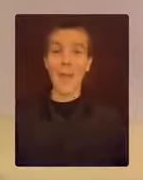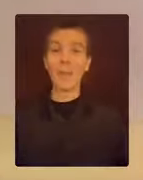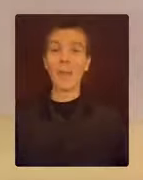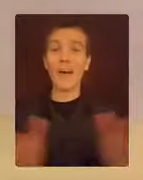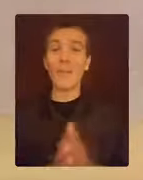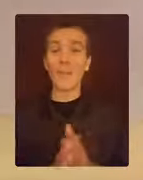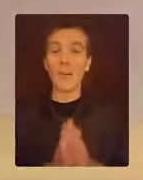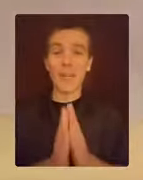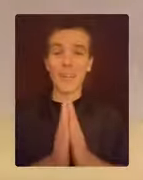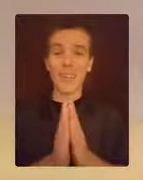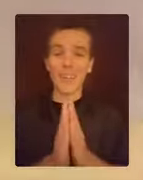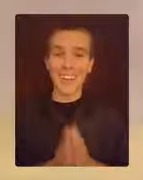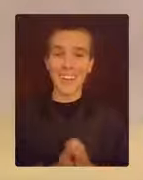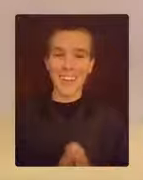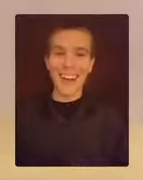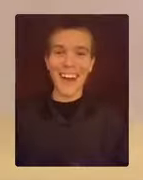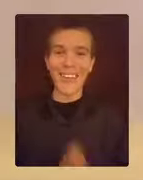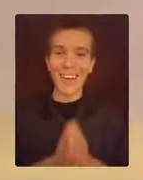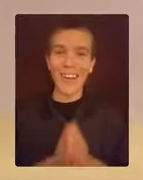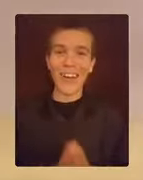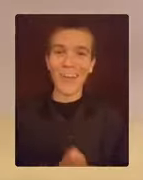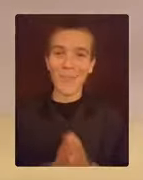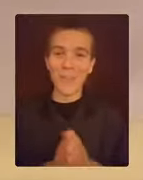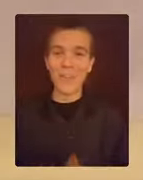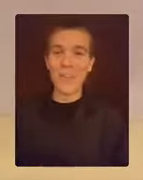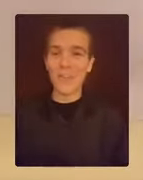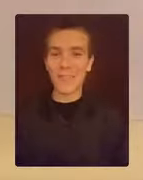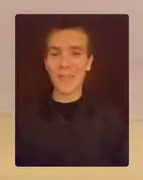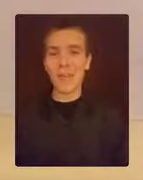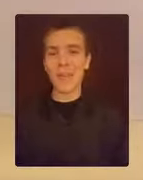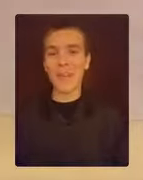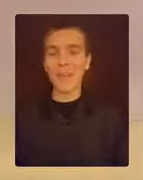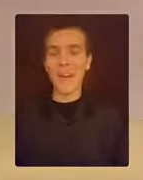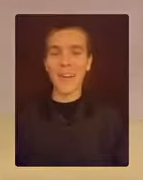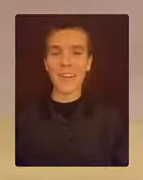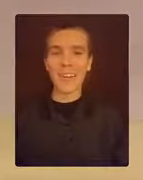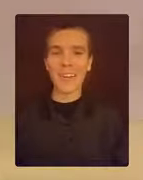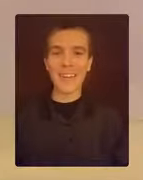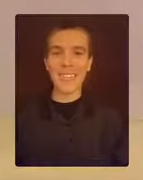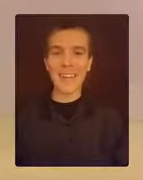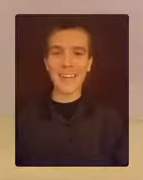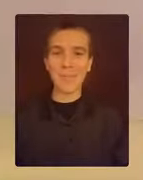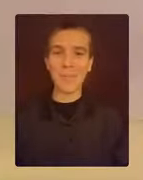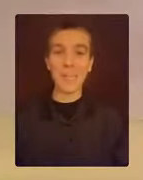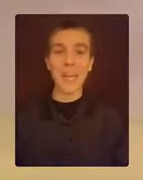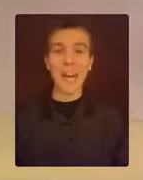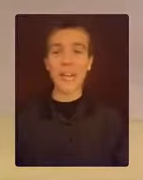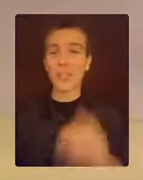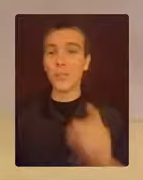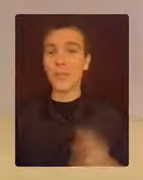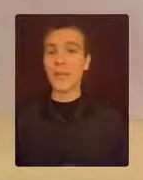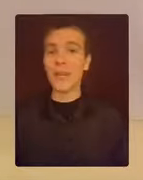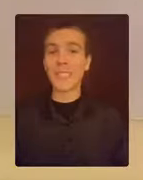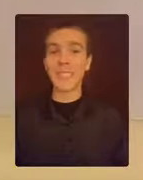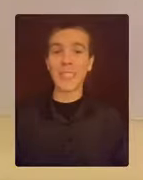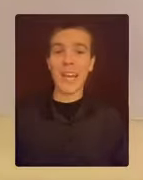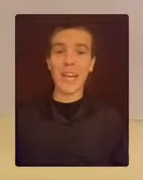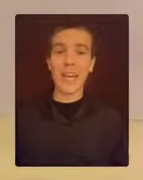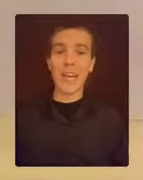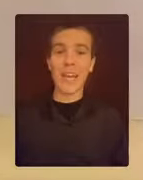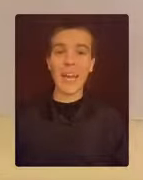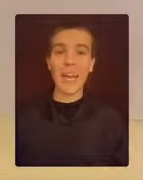would I love would to interview love to be. I would love for you to interview me, Veronica, anytime. Just, hey, shoot me a